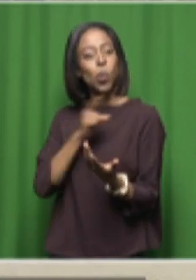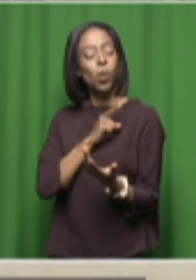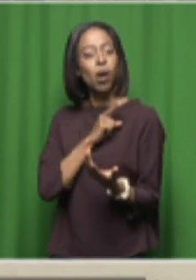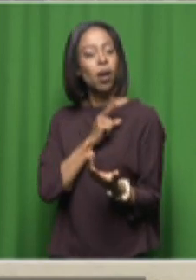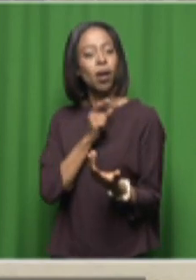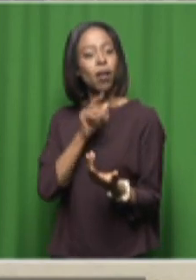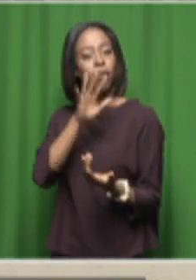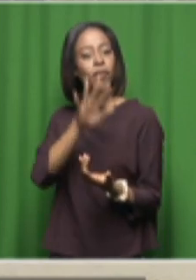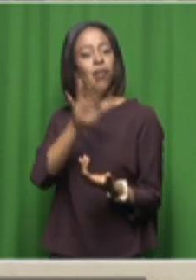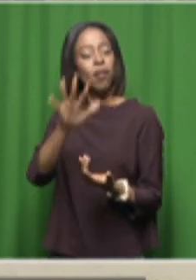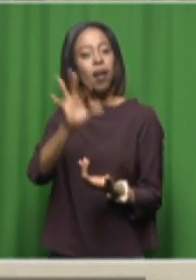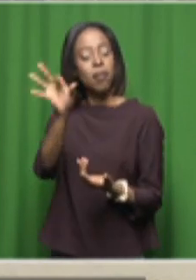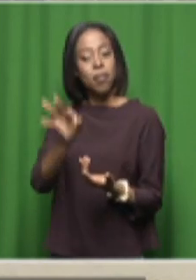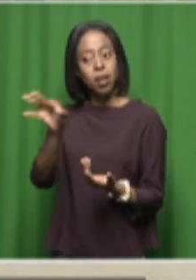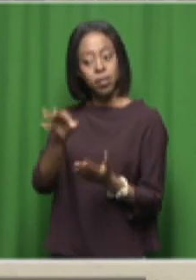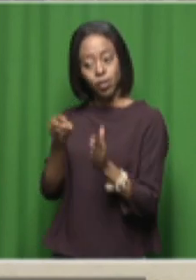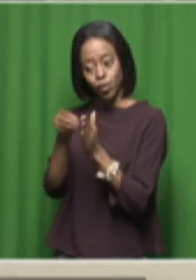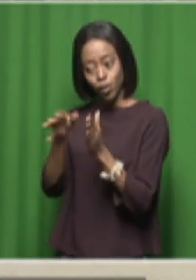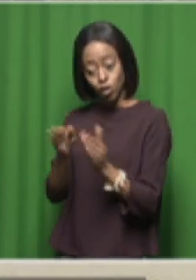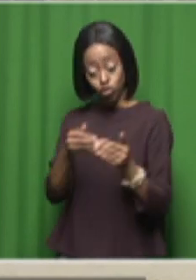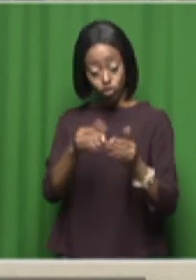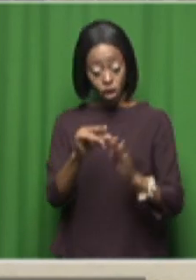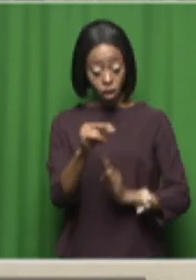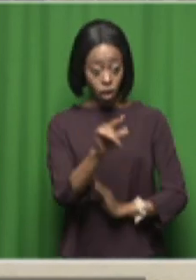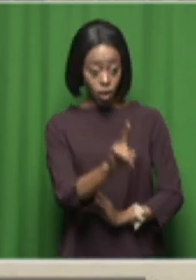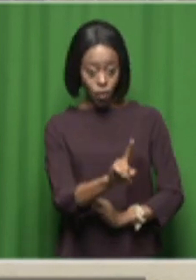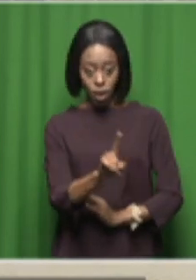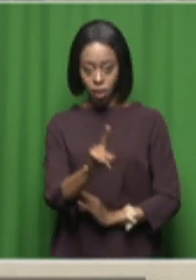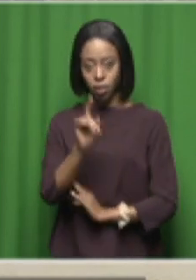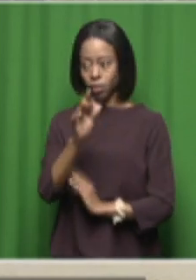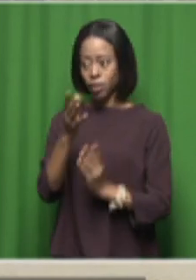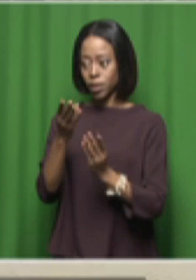approximately 55% of these children that started grade